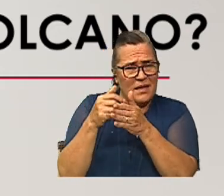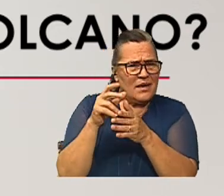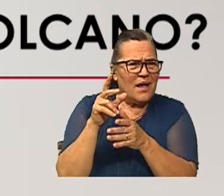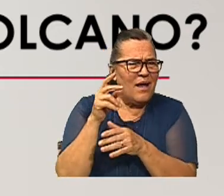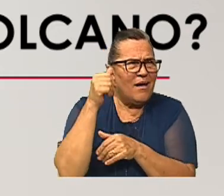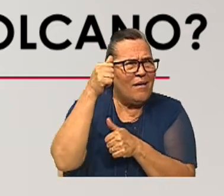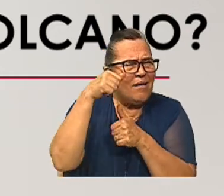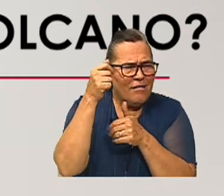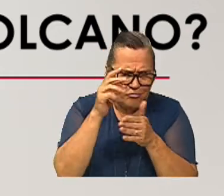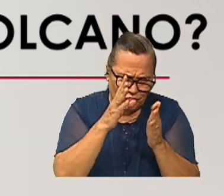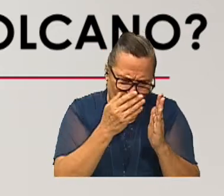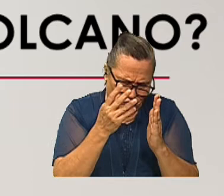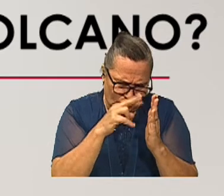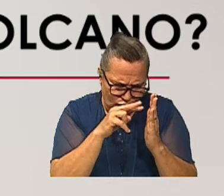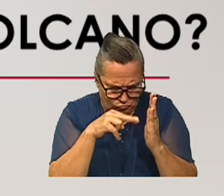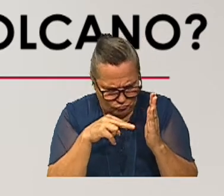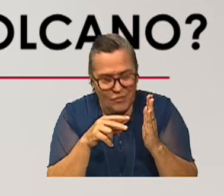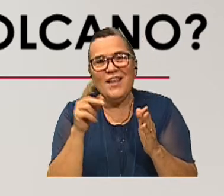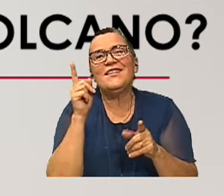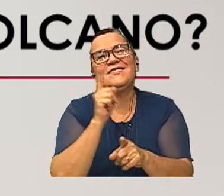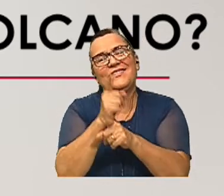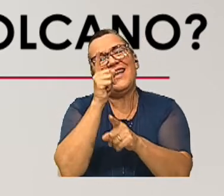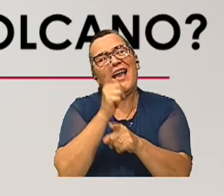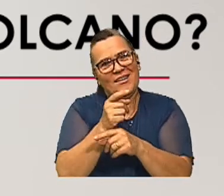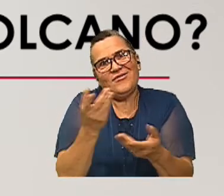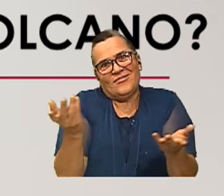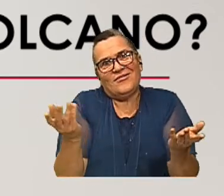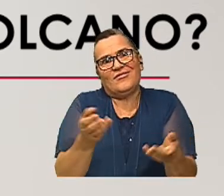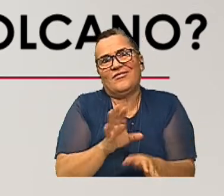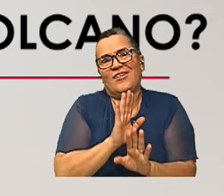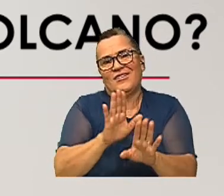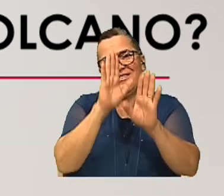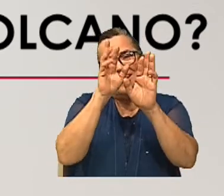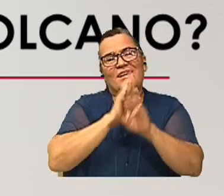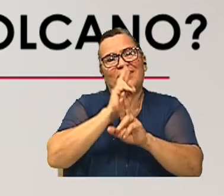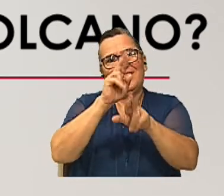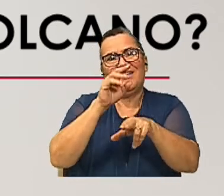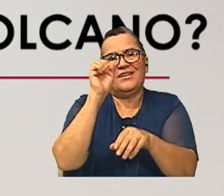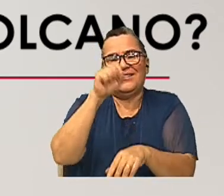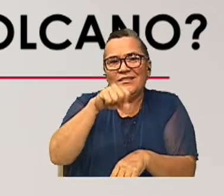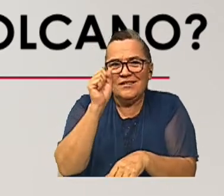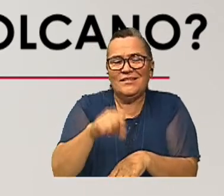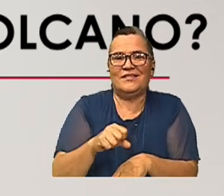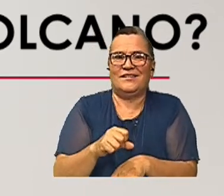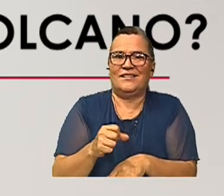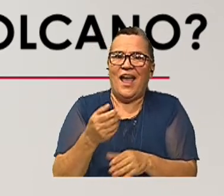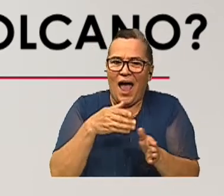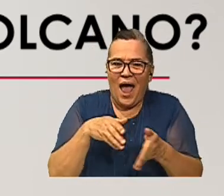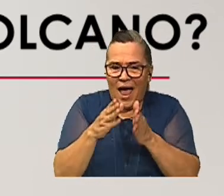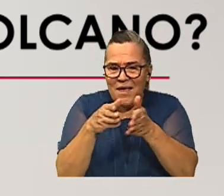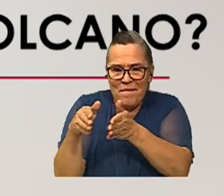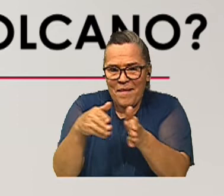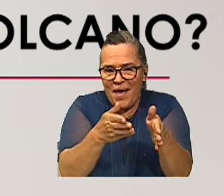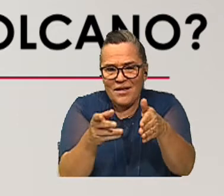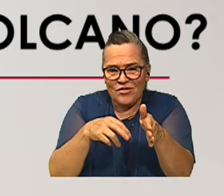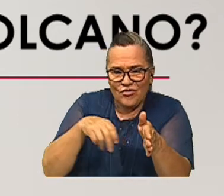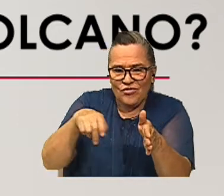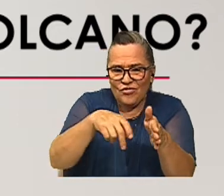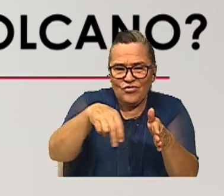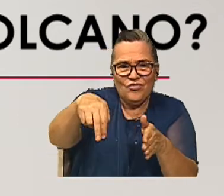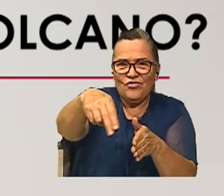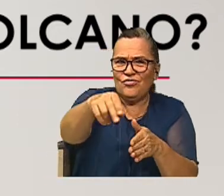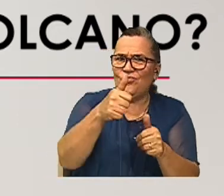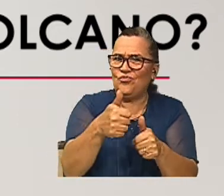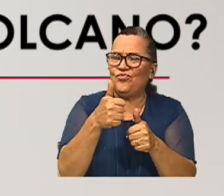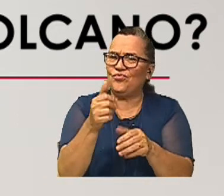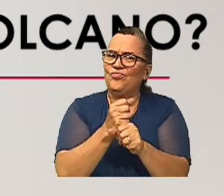your notes. Great answer. Of course, there are trails. Yes, you're doing it